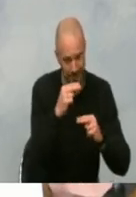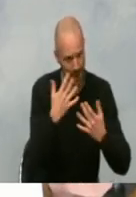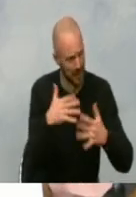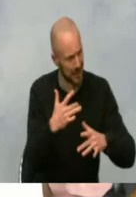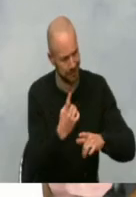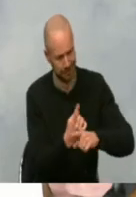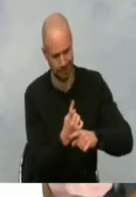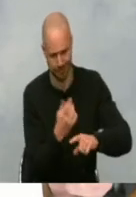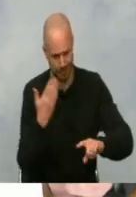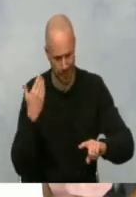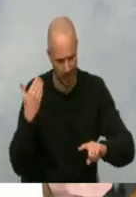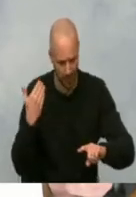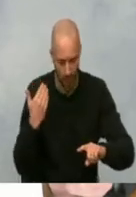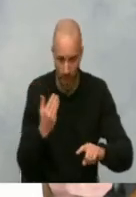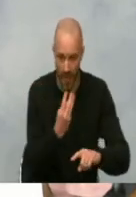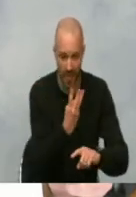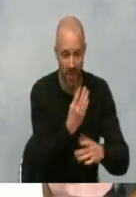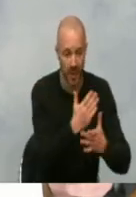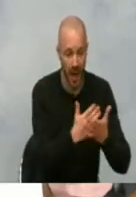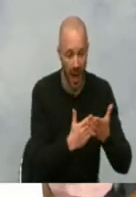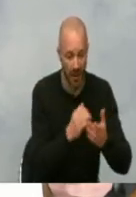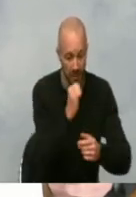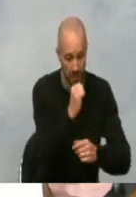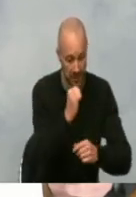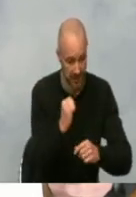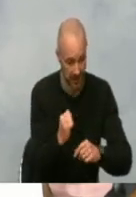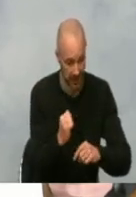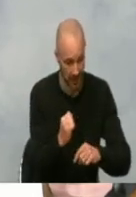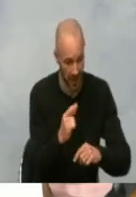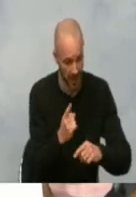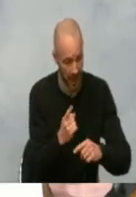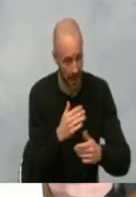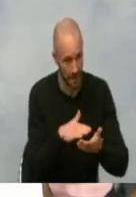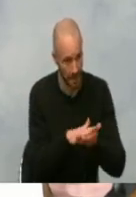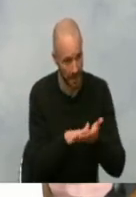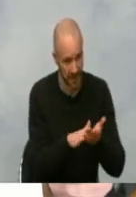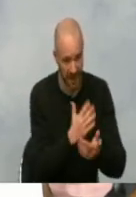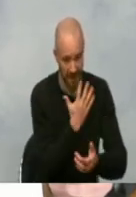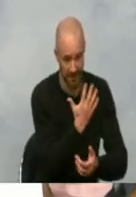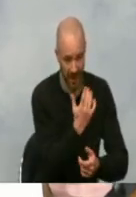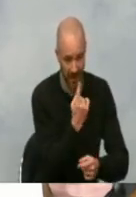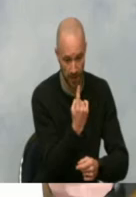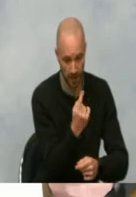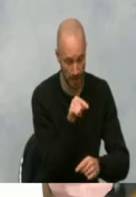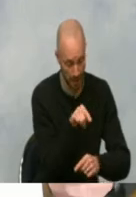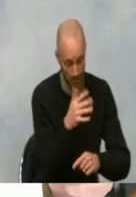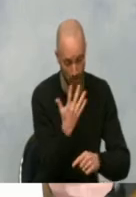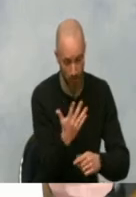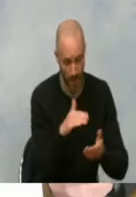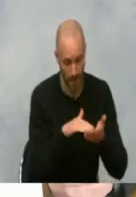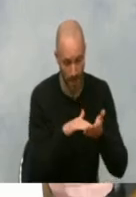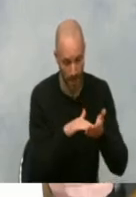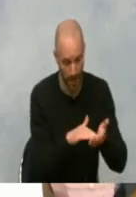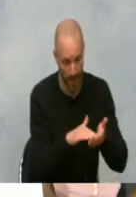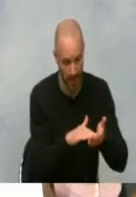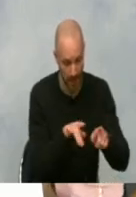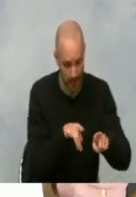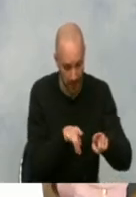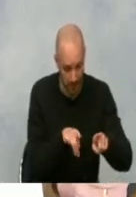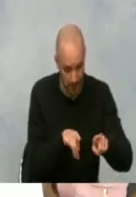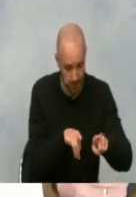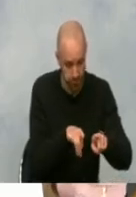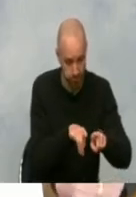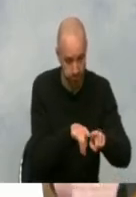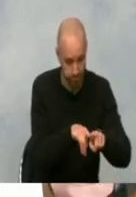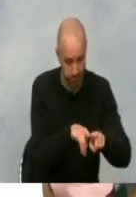past was 3.5%. That would bring in £5.1 million to close that gap. A percentage increase